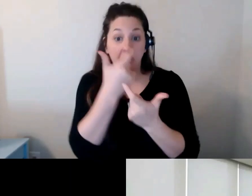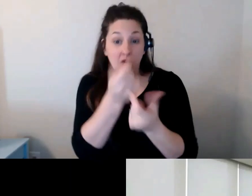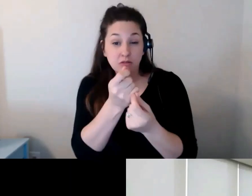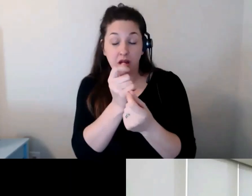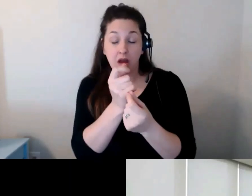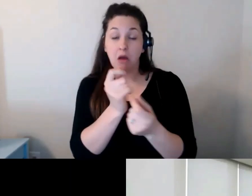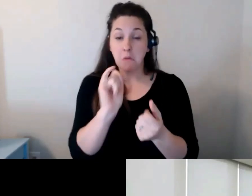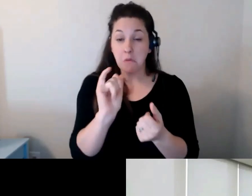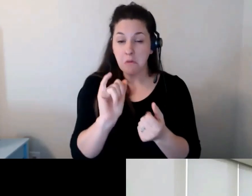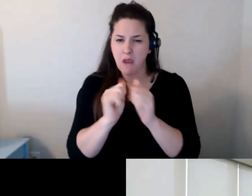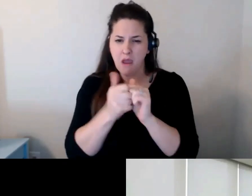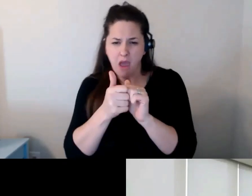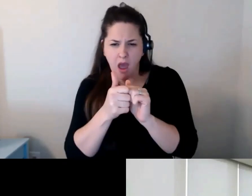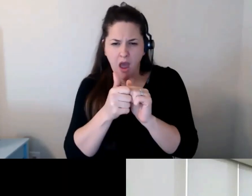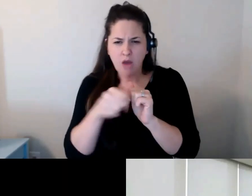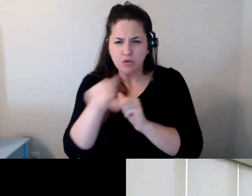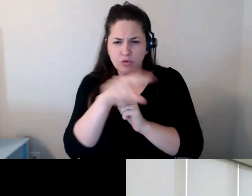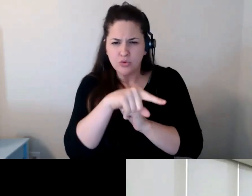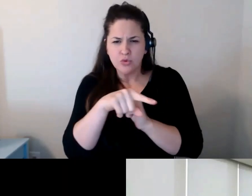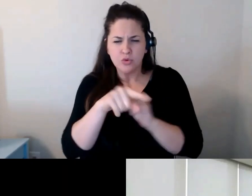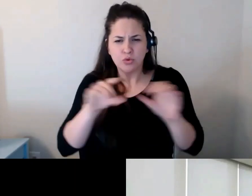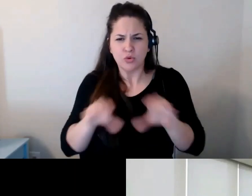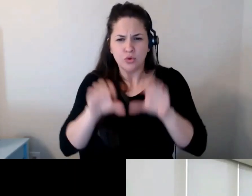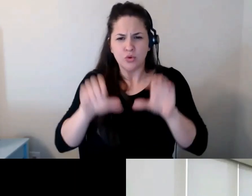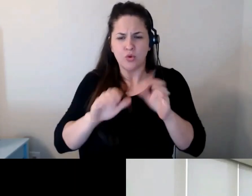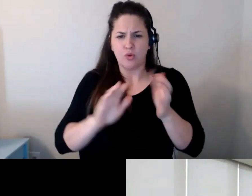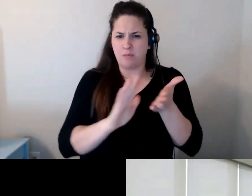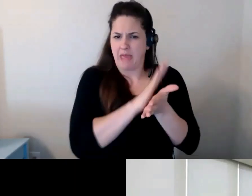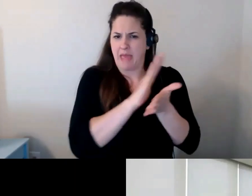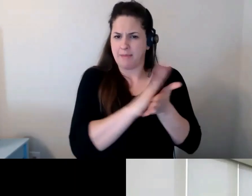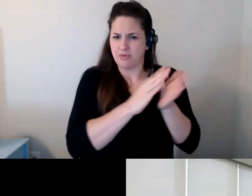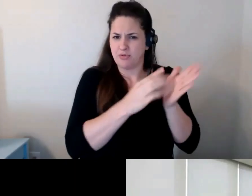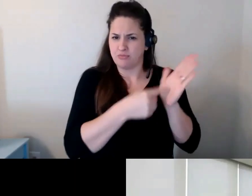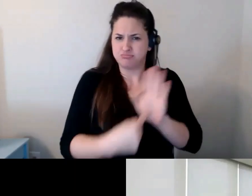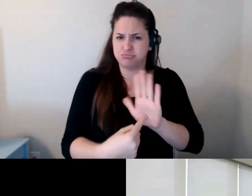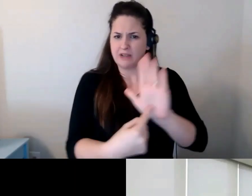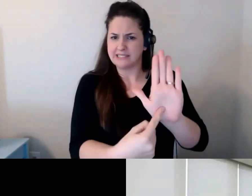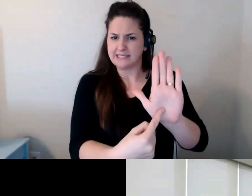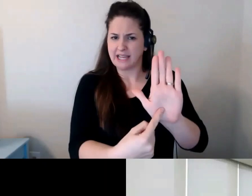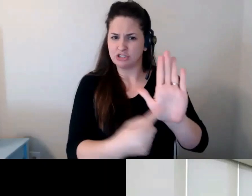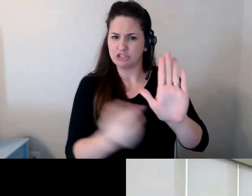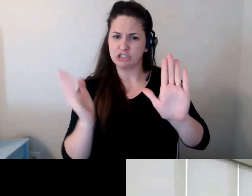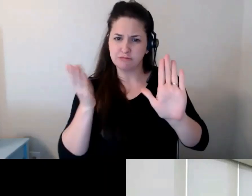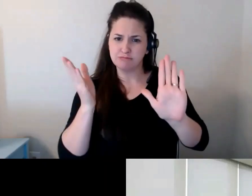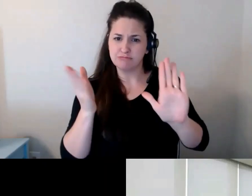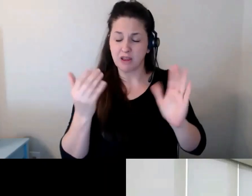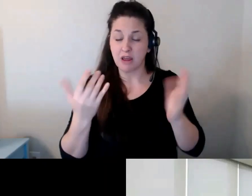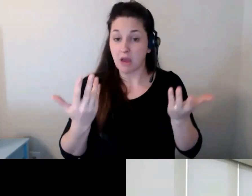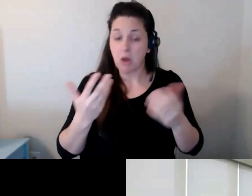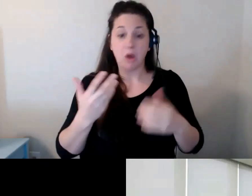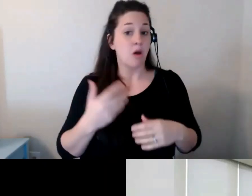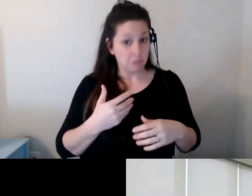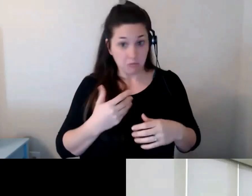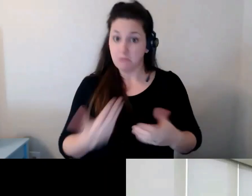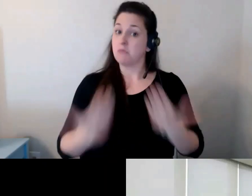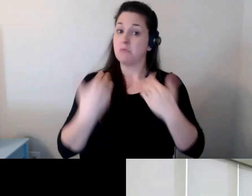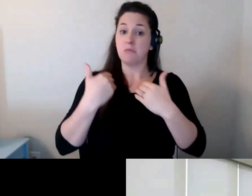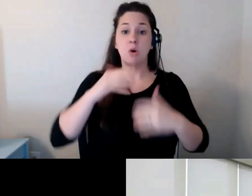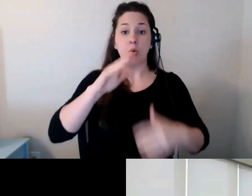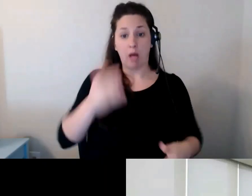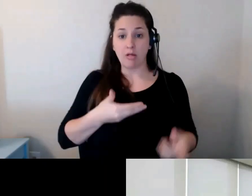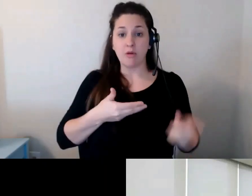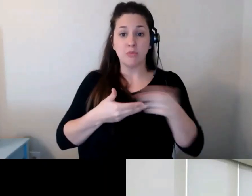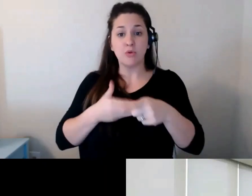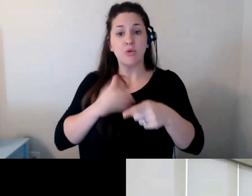are doing the paper presentations this year, we welcome you and we welcome your feedback as well,